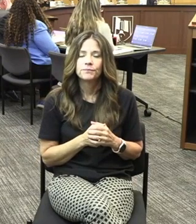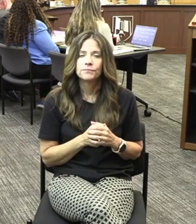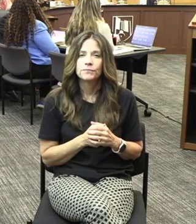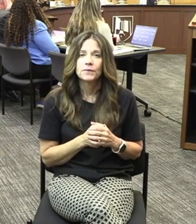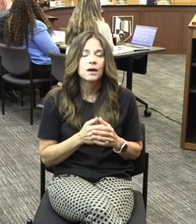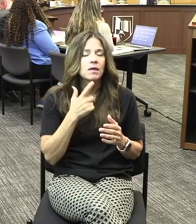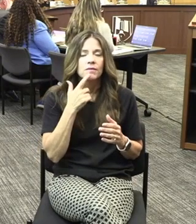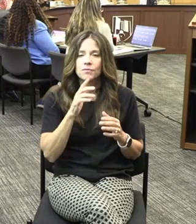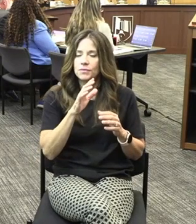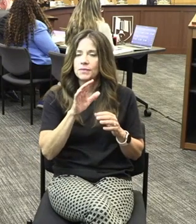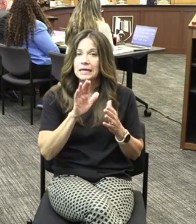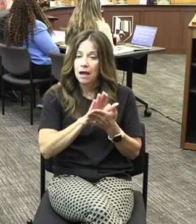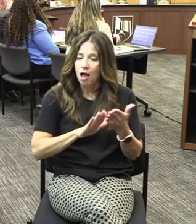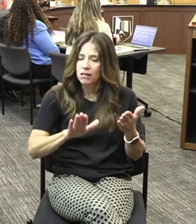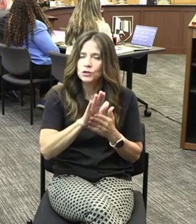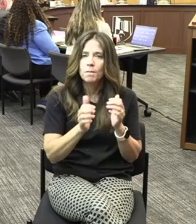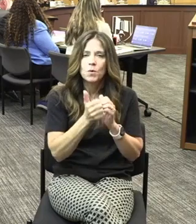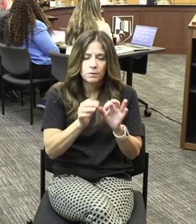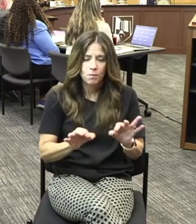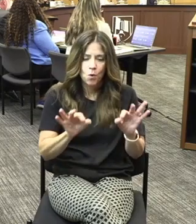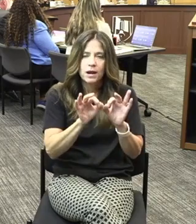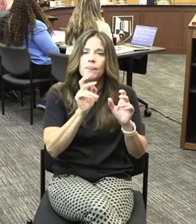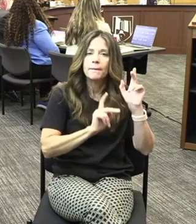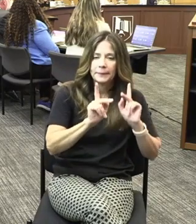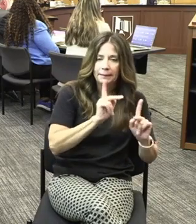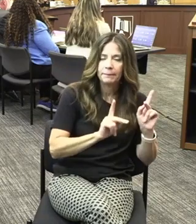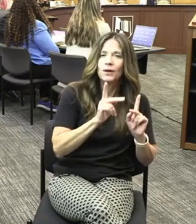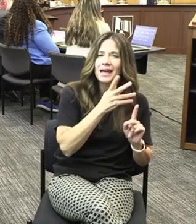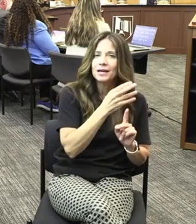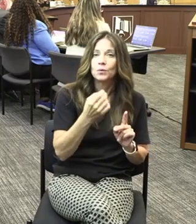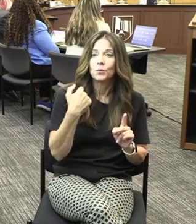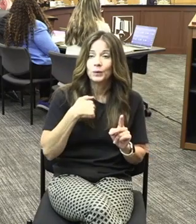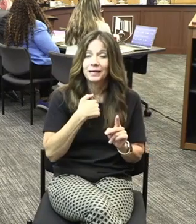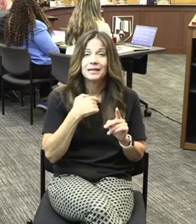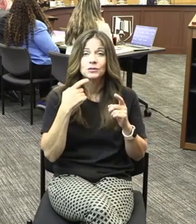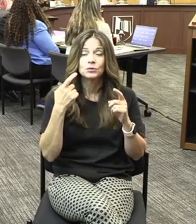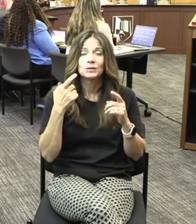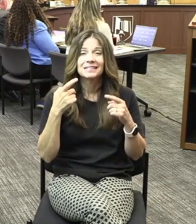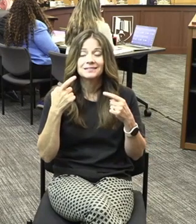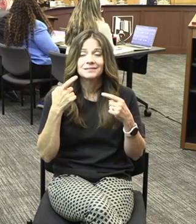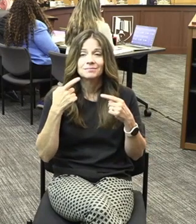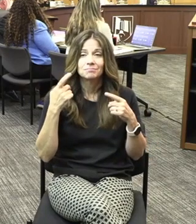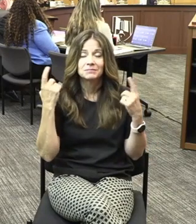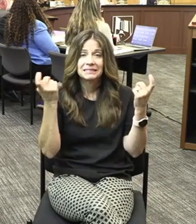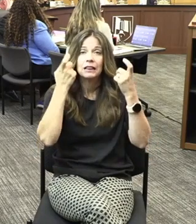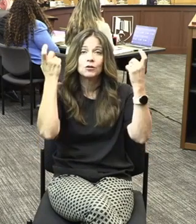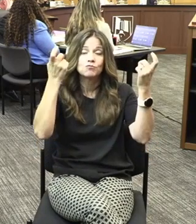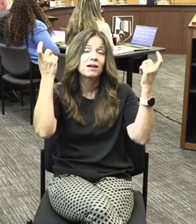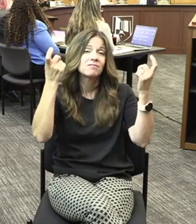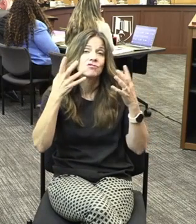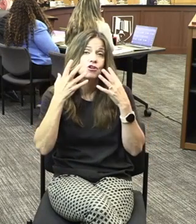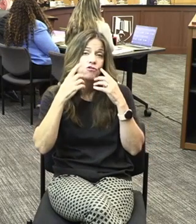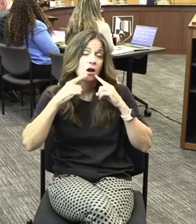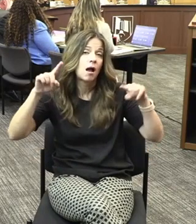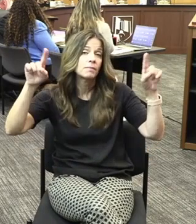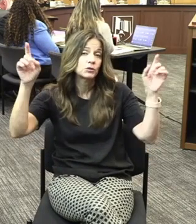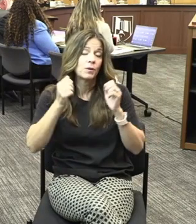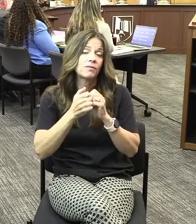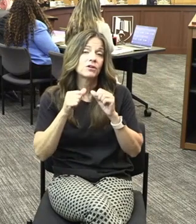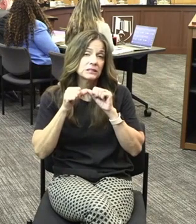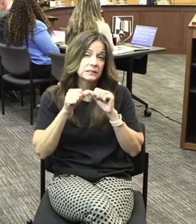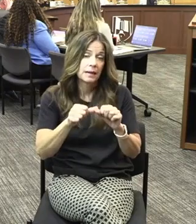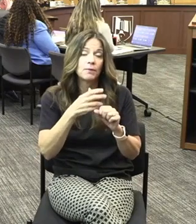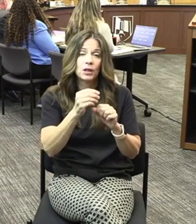and it is both ironic and deeply concerning that we celebrate their accomplishments by failing to provide the stable and supportive